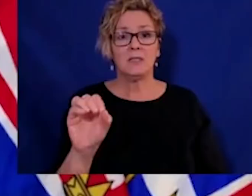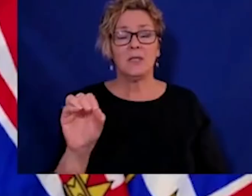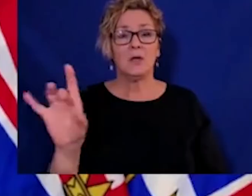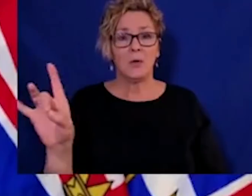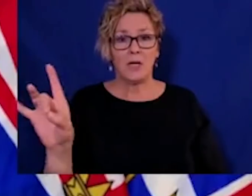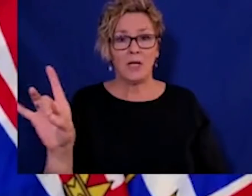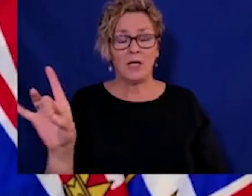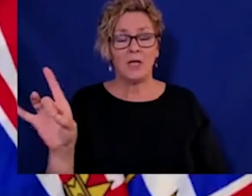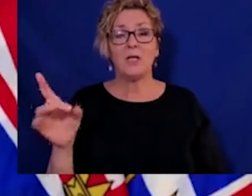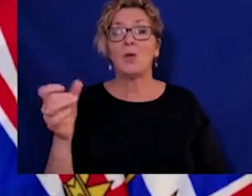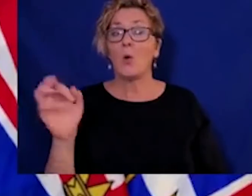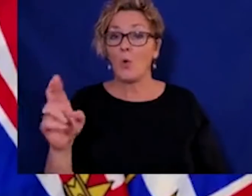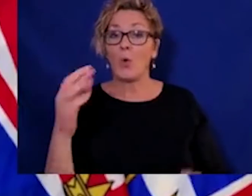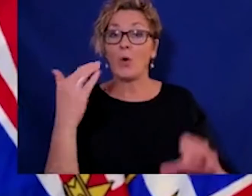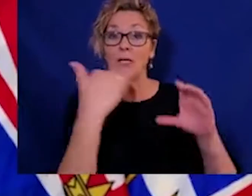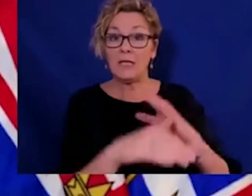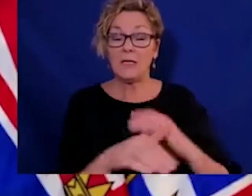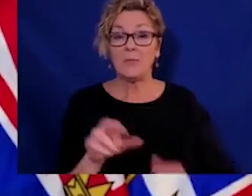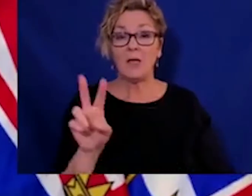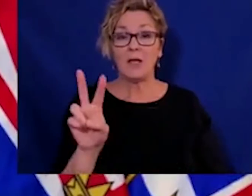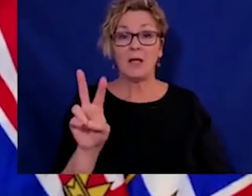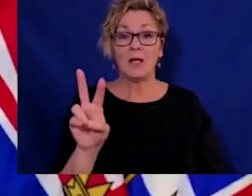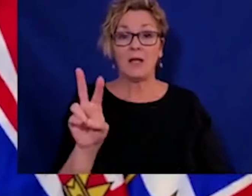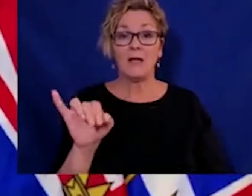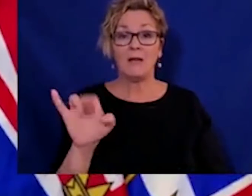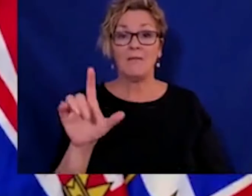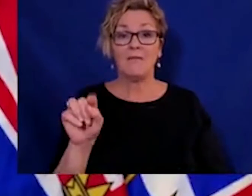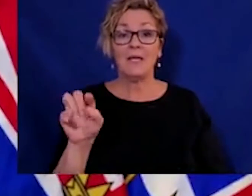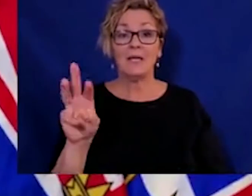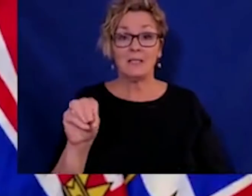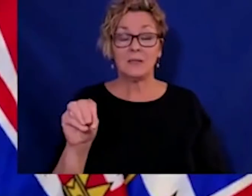1-800-563-0808 or email